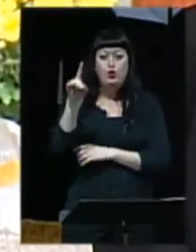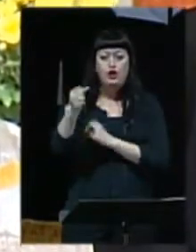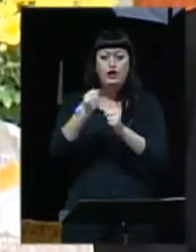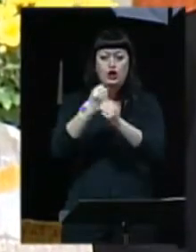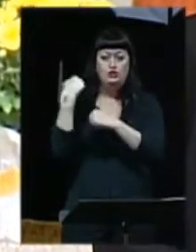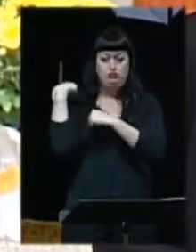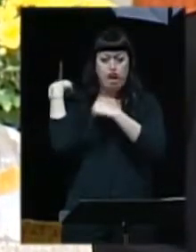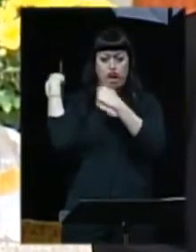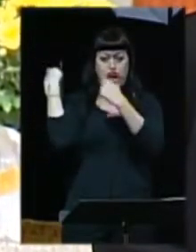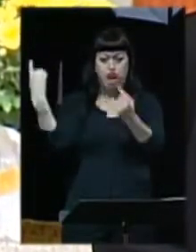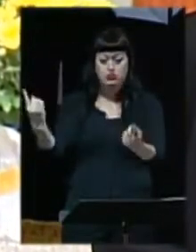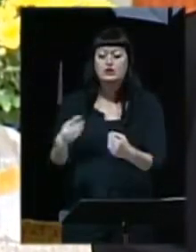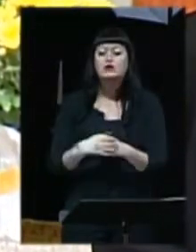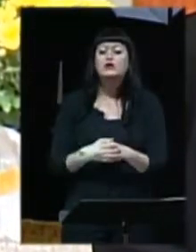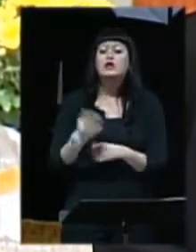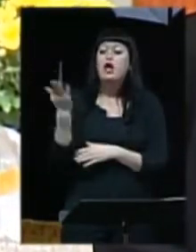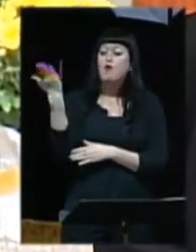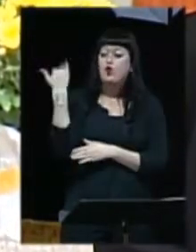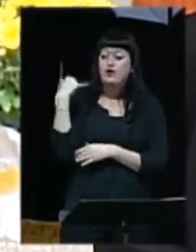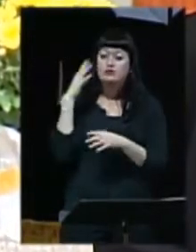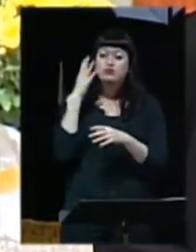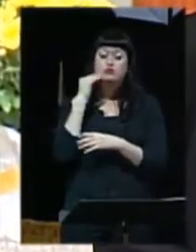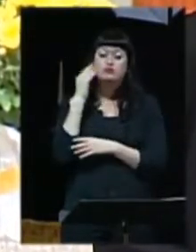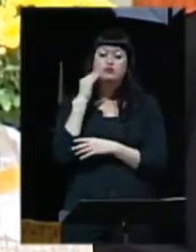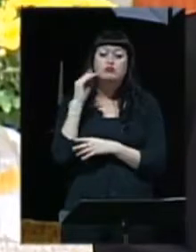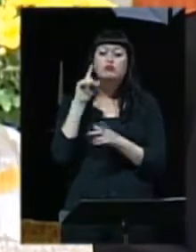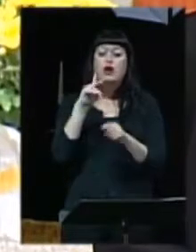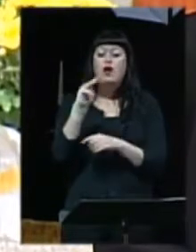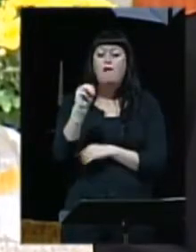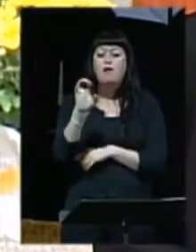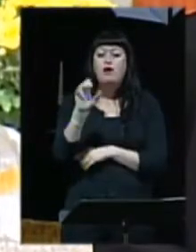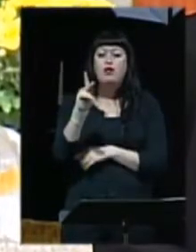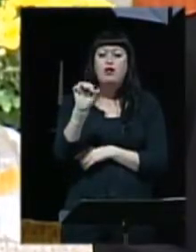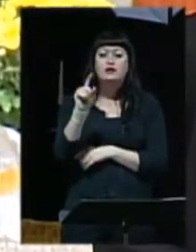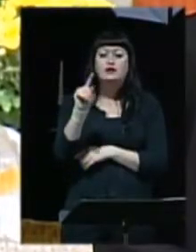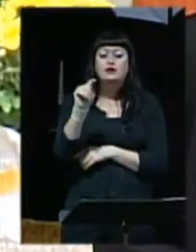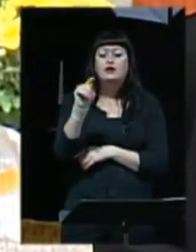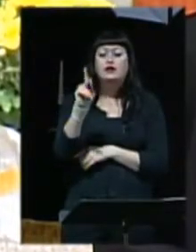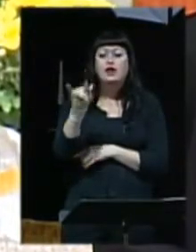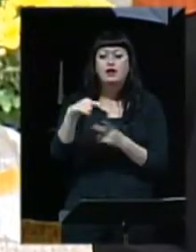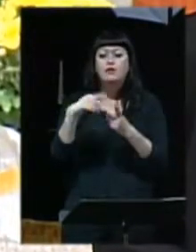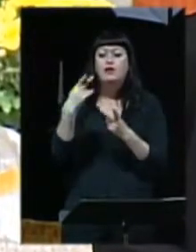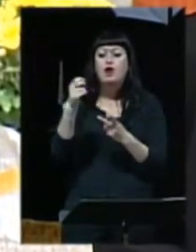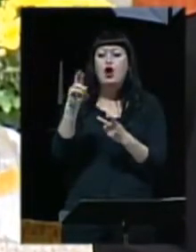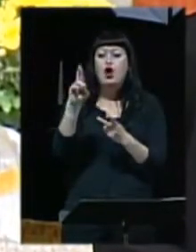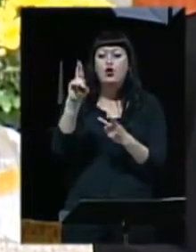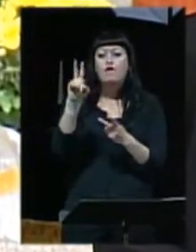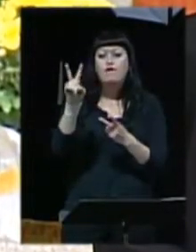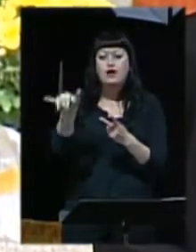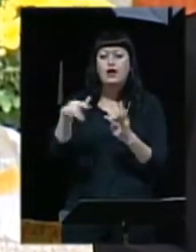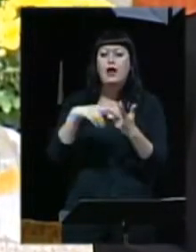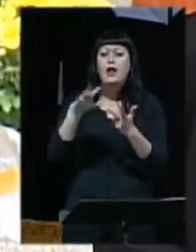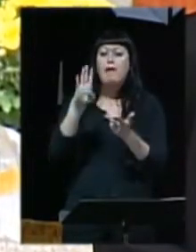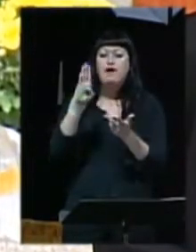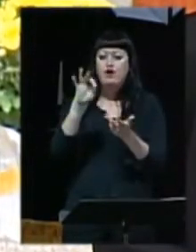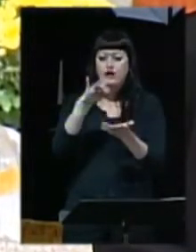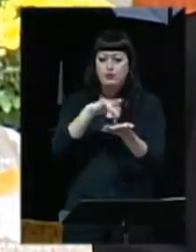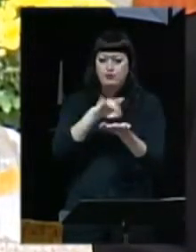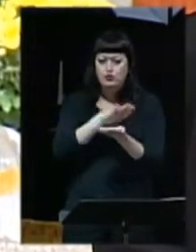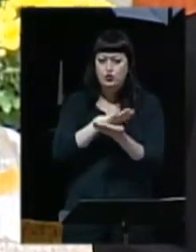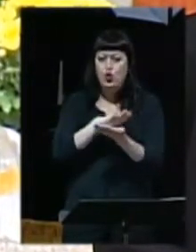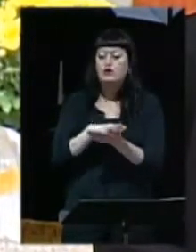years. His previous experience includes stops at McCluskey, Harvey, and Ben Franklin Junior High. He's been